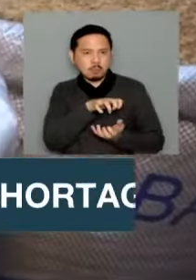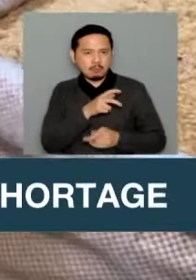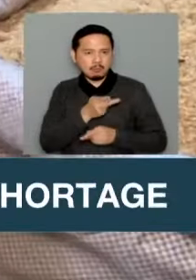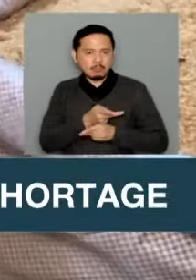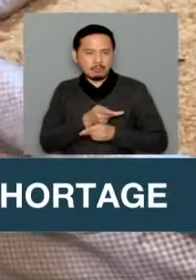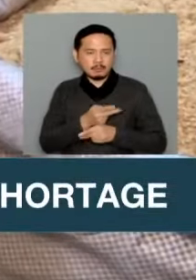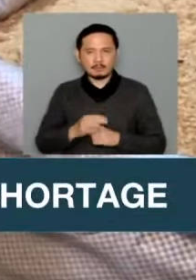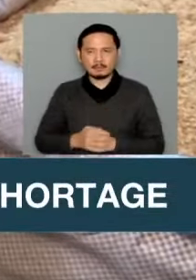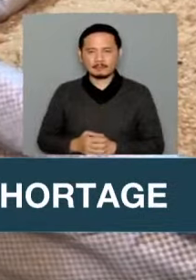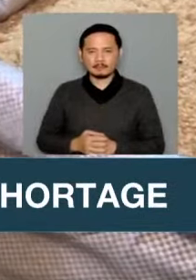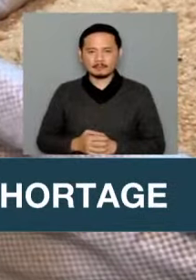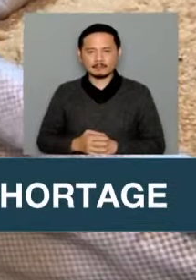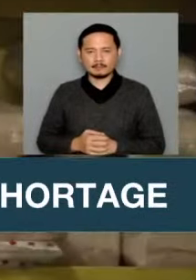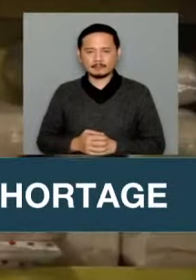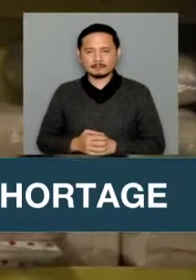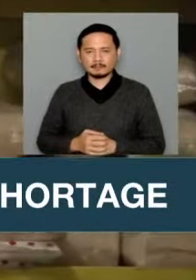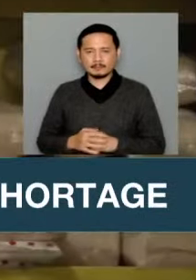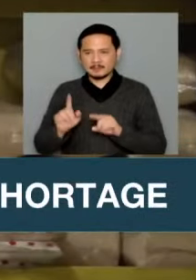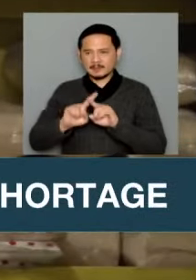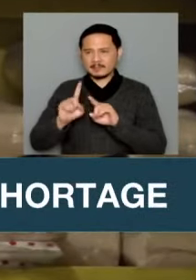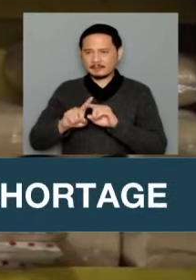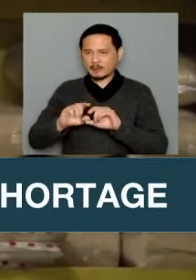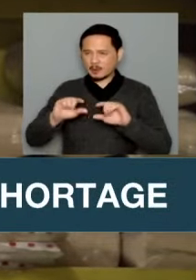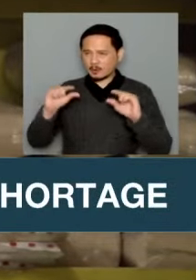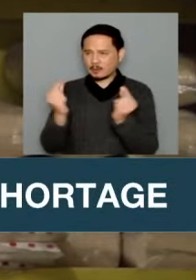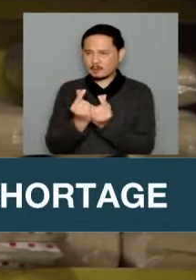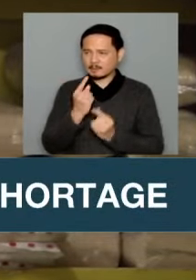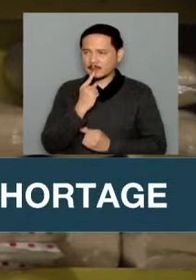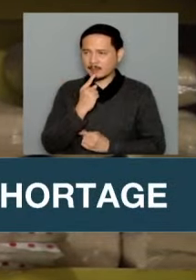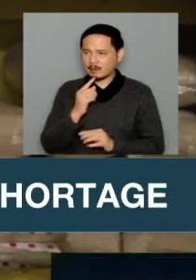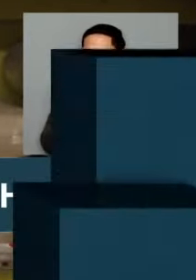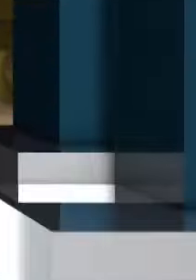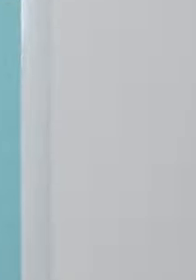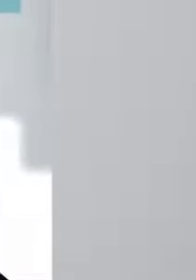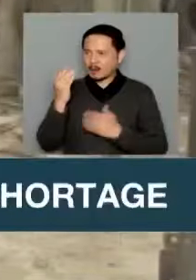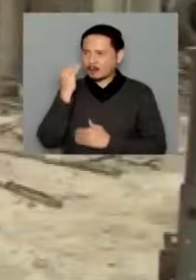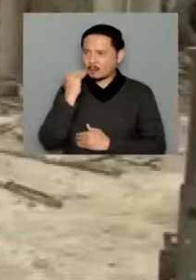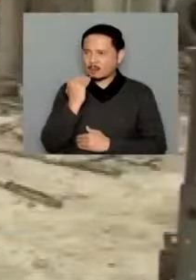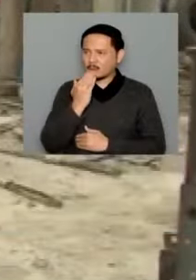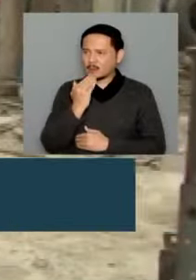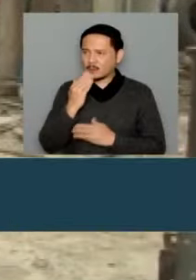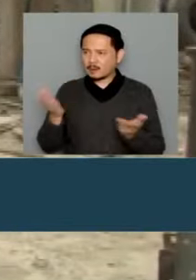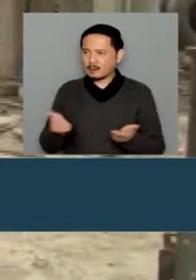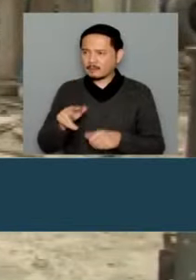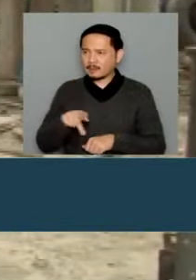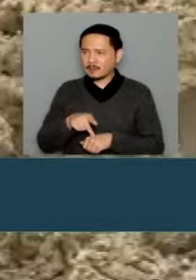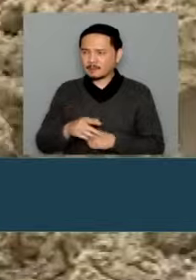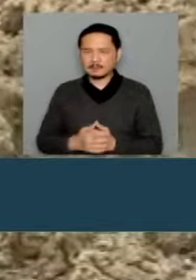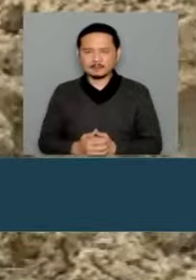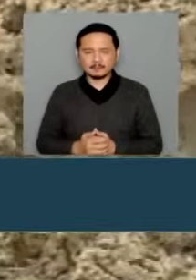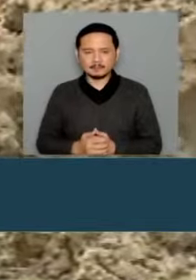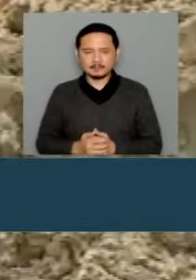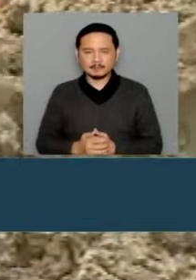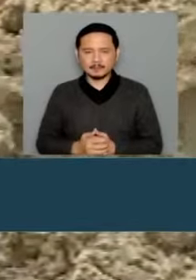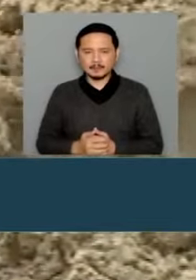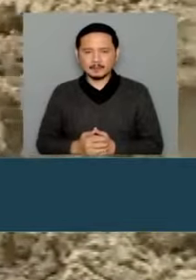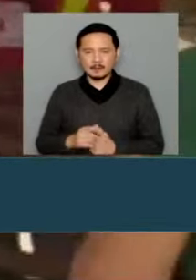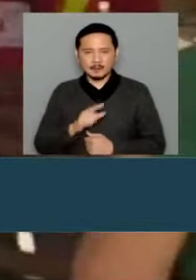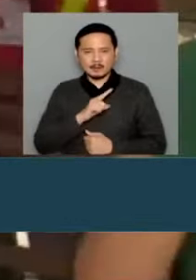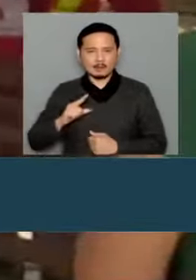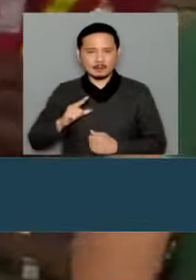Meanwhile, several groups doubt if there really is a sugar shortage in the country. A lawmaker proposes a so-called